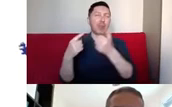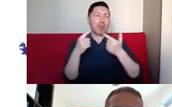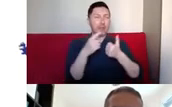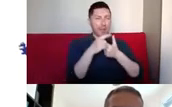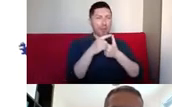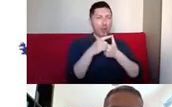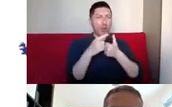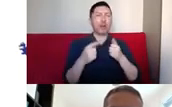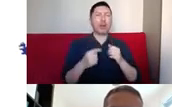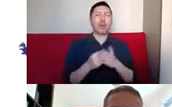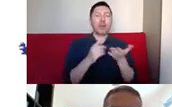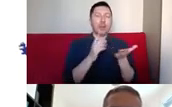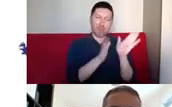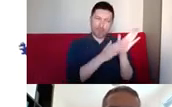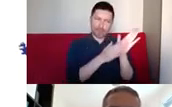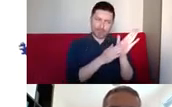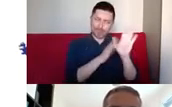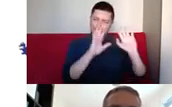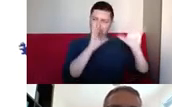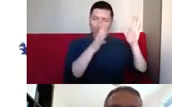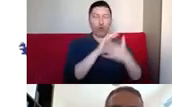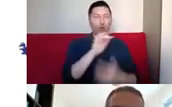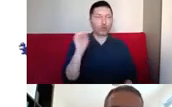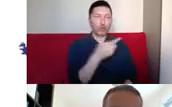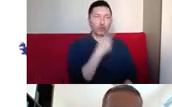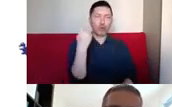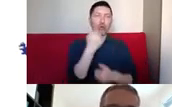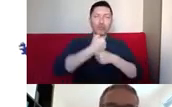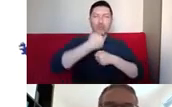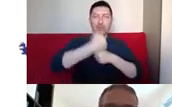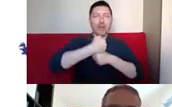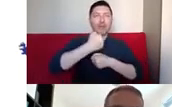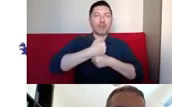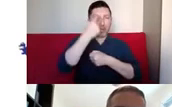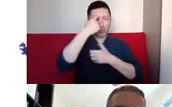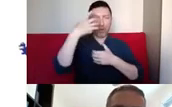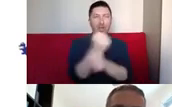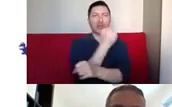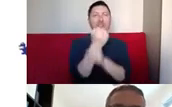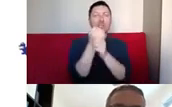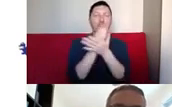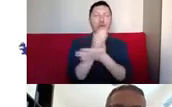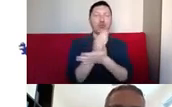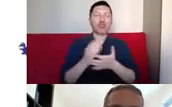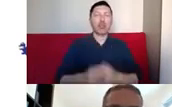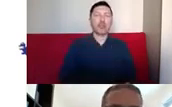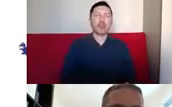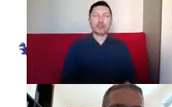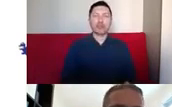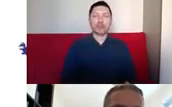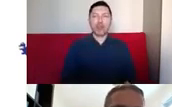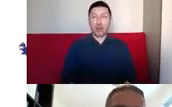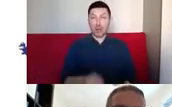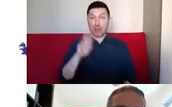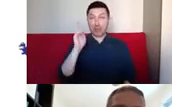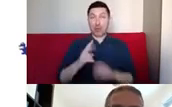has been achieved in the course of this project. In my point of view, it is essential to assess the impact of inclusive